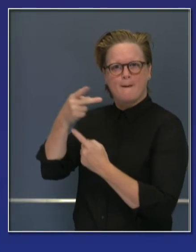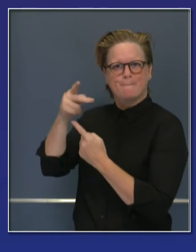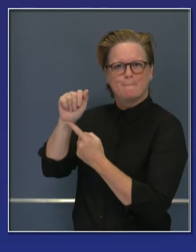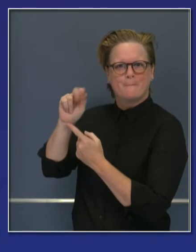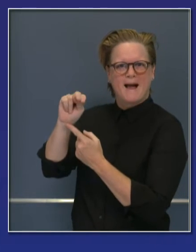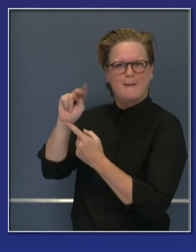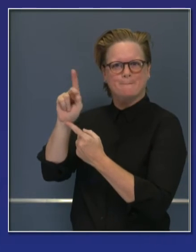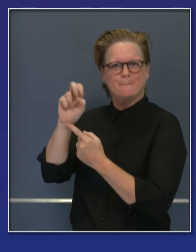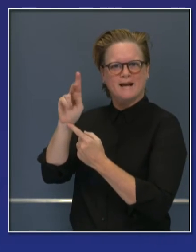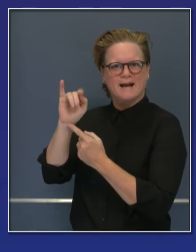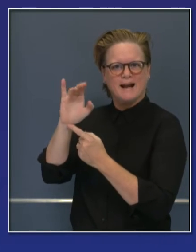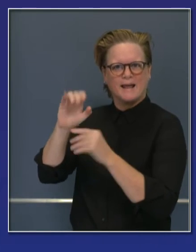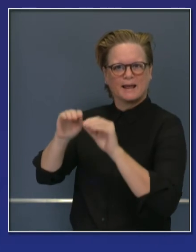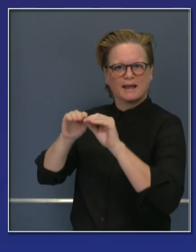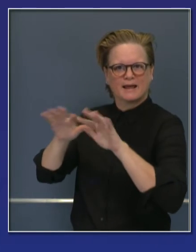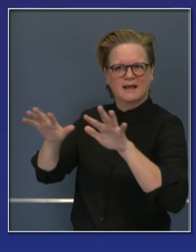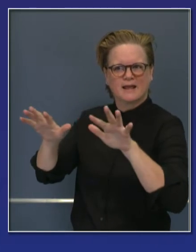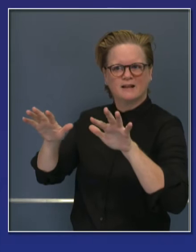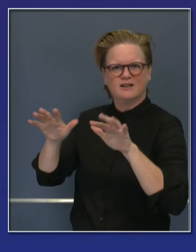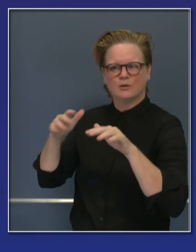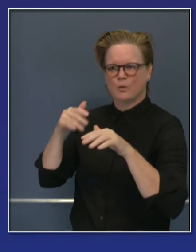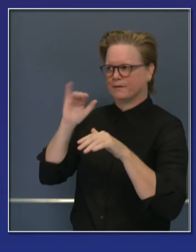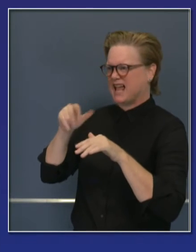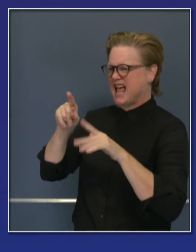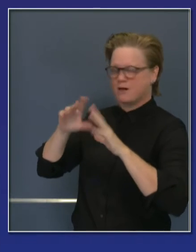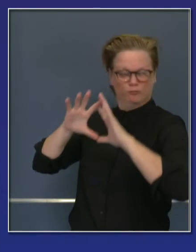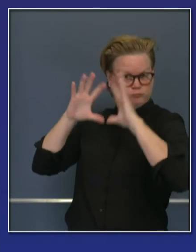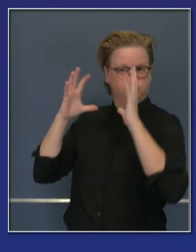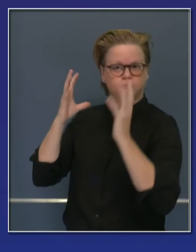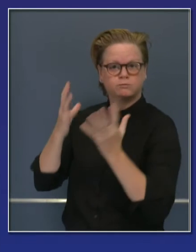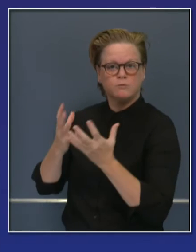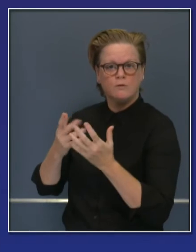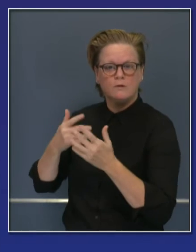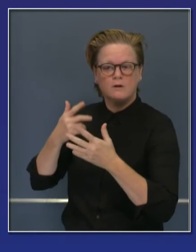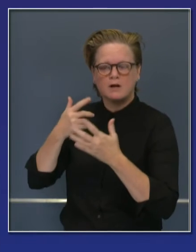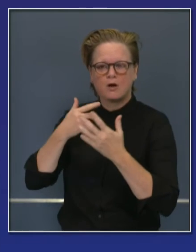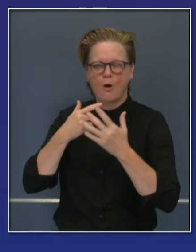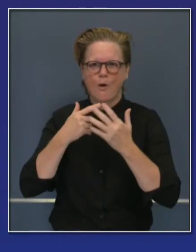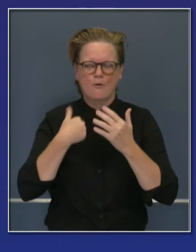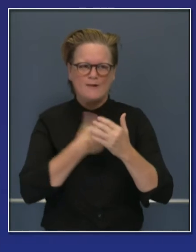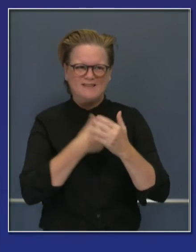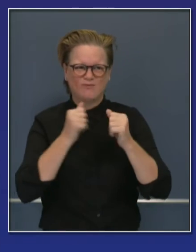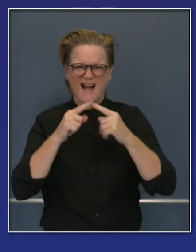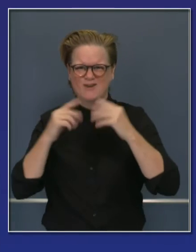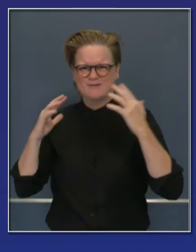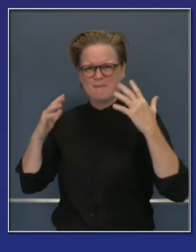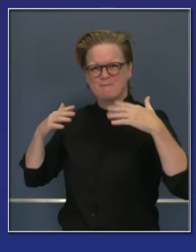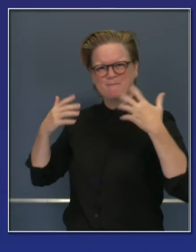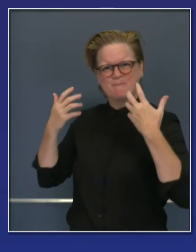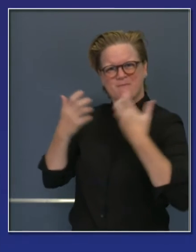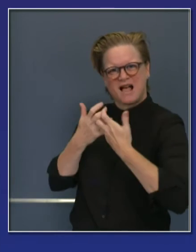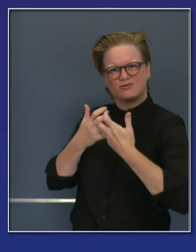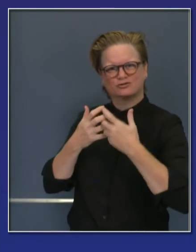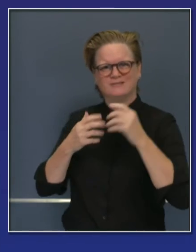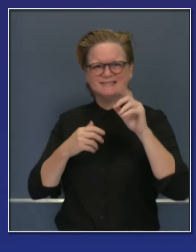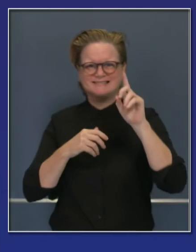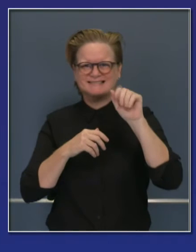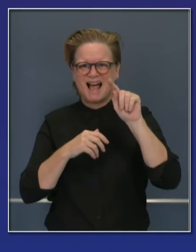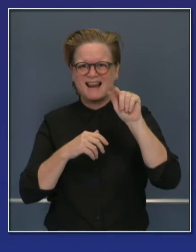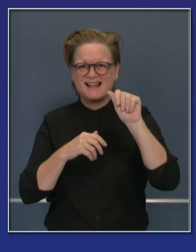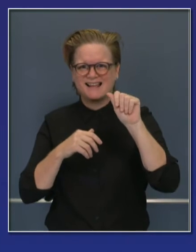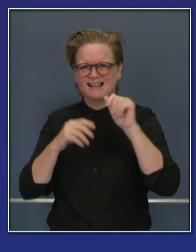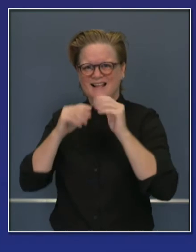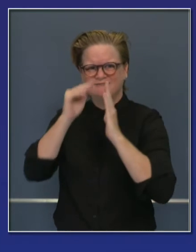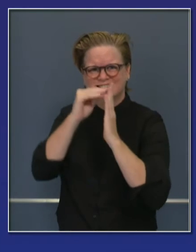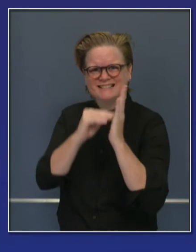why we have been going through an advanced procurement process. We're looking as early as the next 10 days to get the finalists